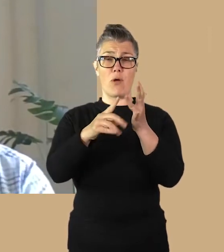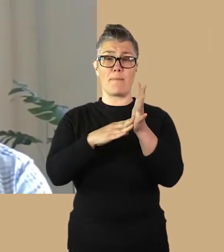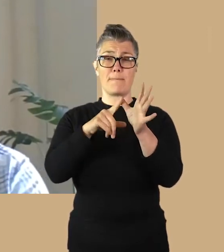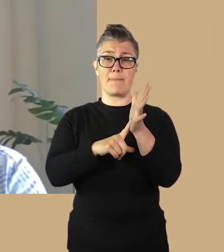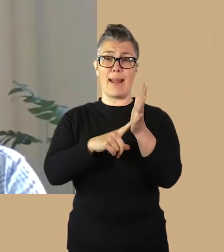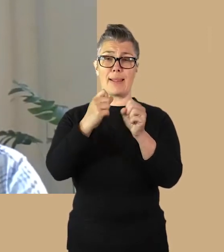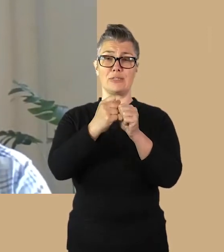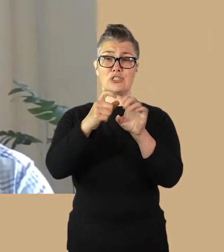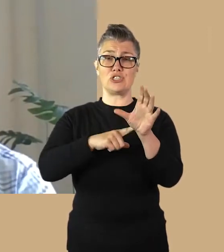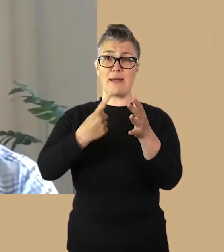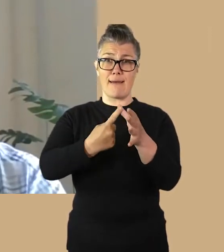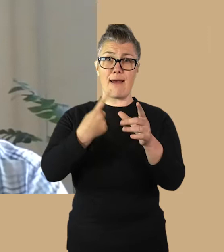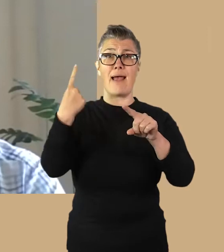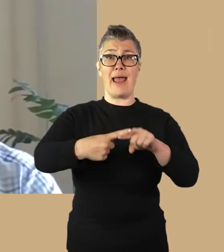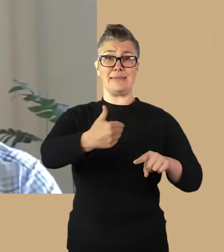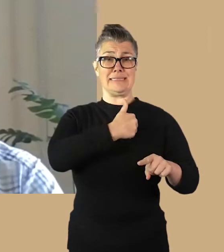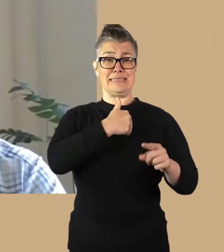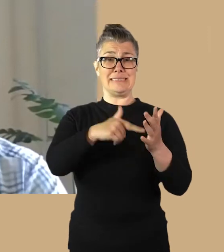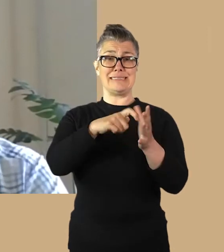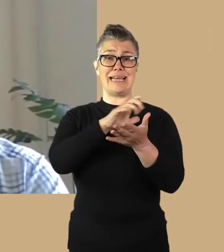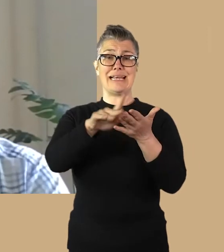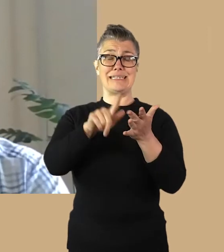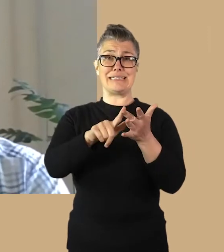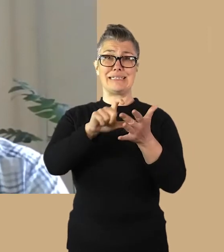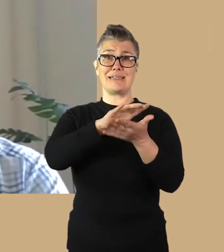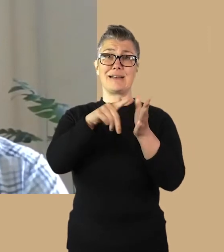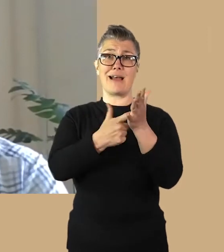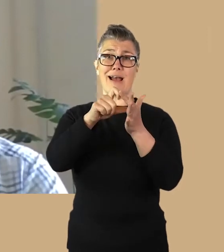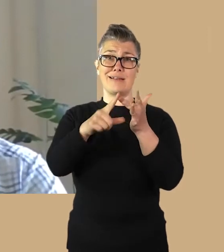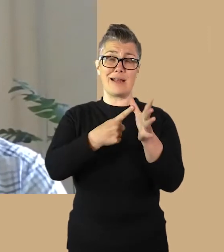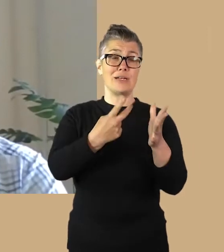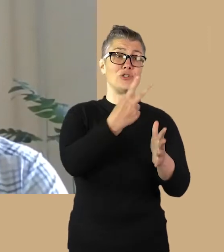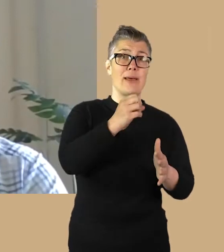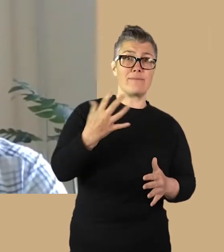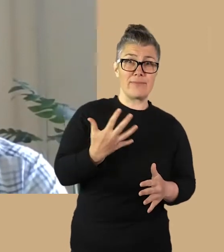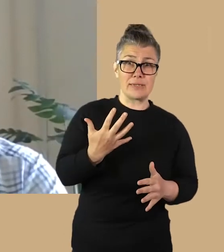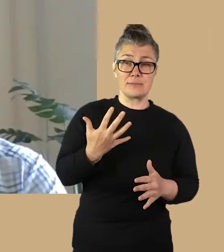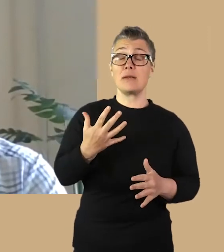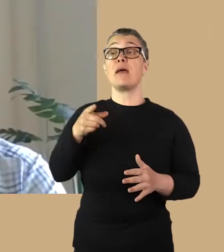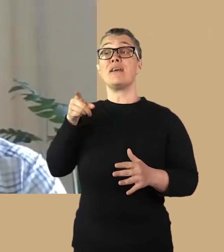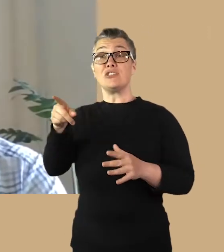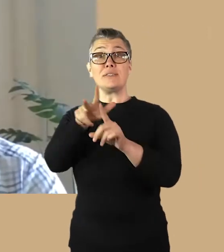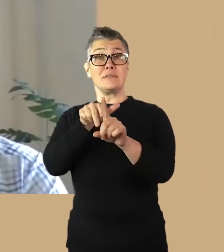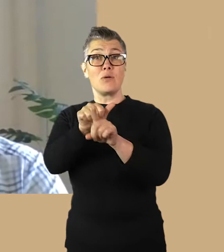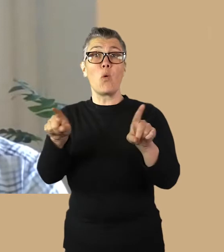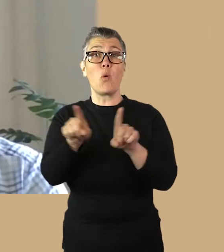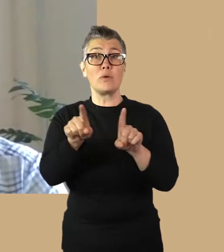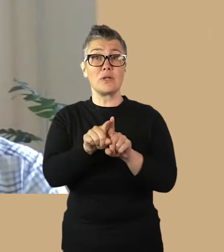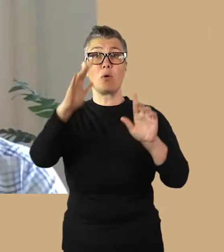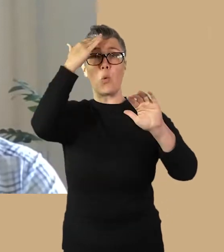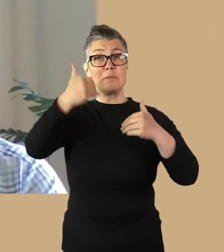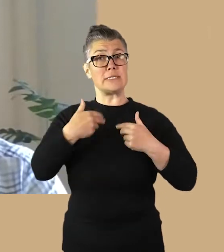and tachycardia in 2015. 2 years ago, she was diagnosed with autism spectrum disorder. Her